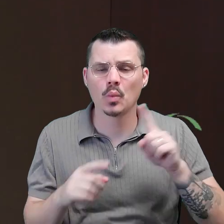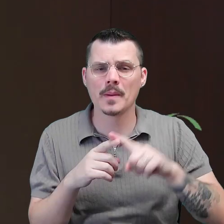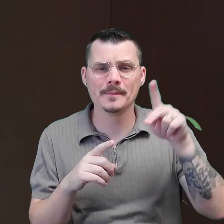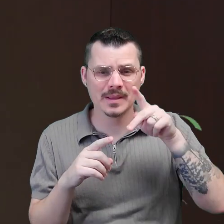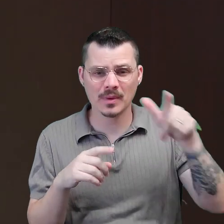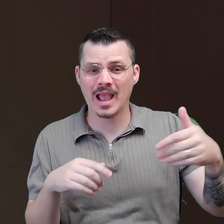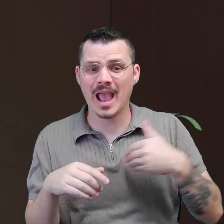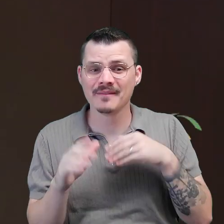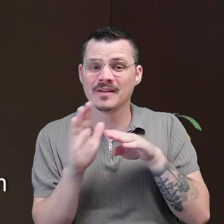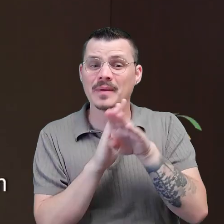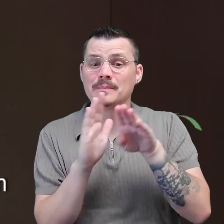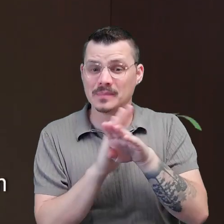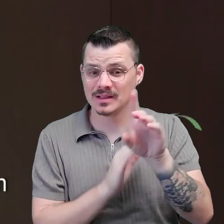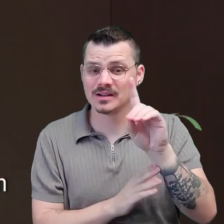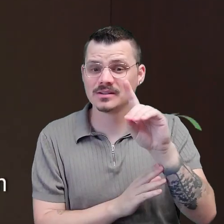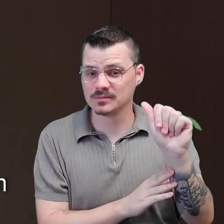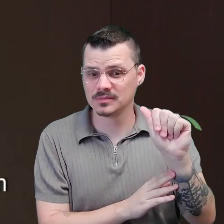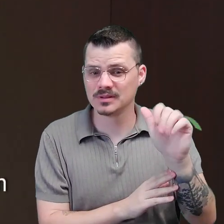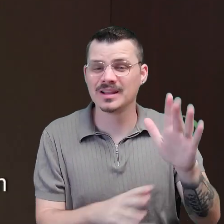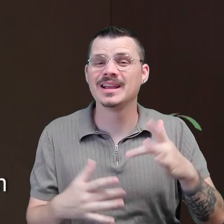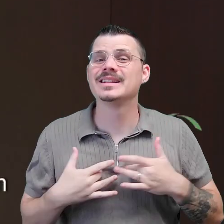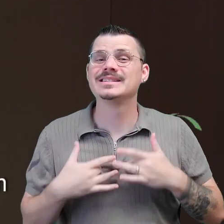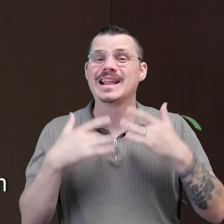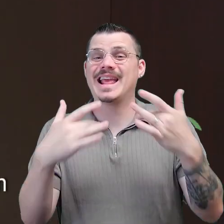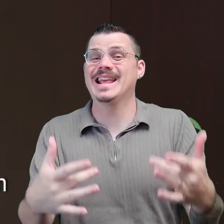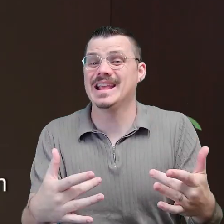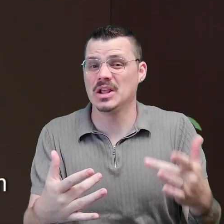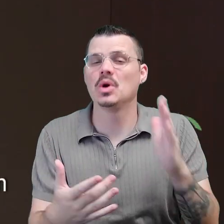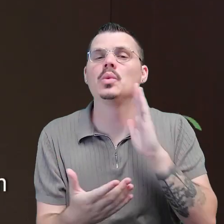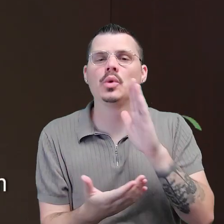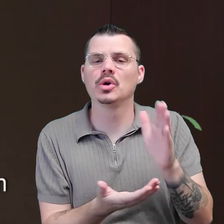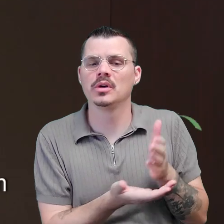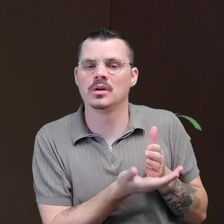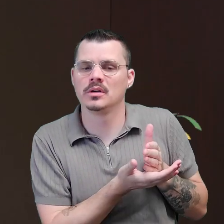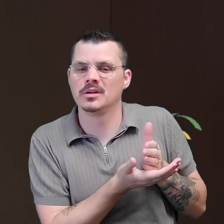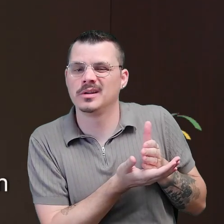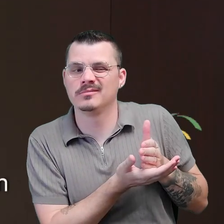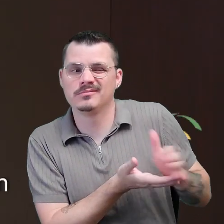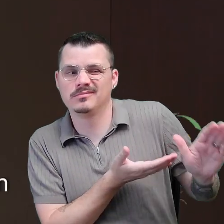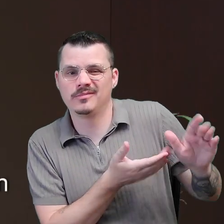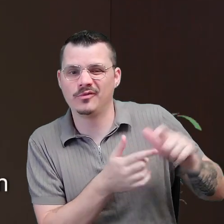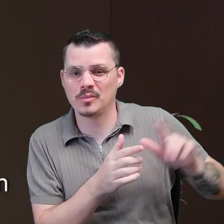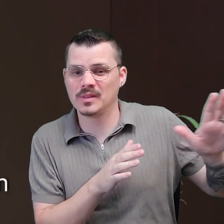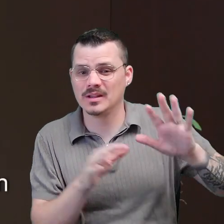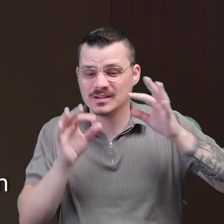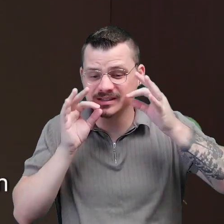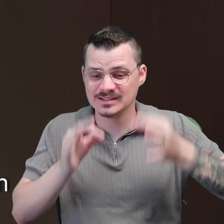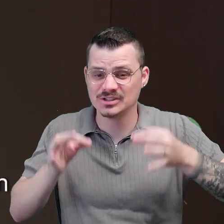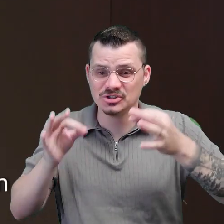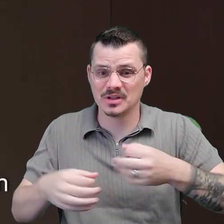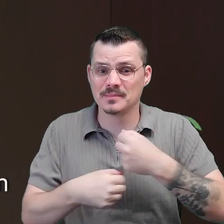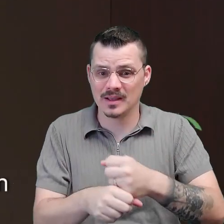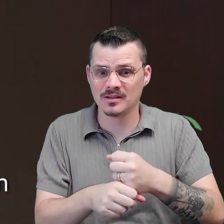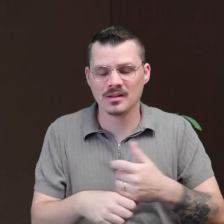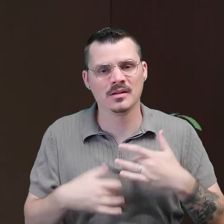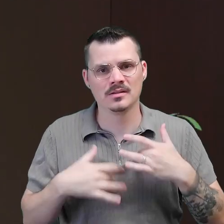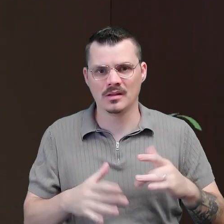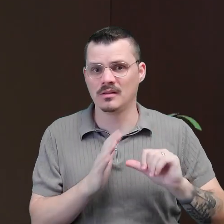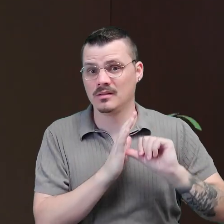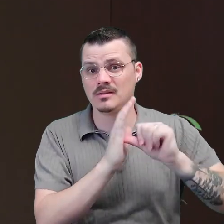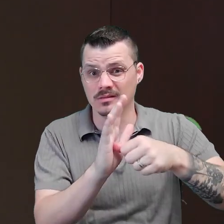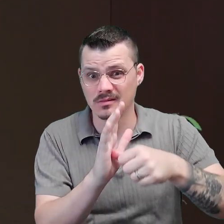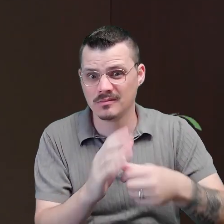When people have developmental disabilities, the tendency to exclude them from the decision-making process is even